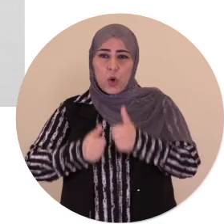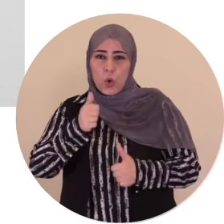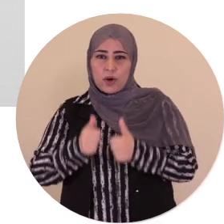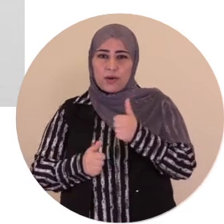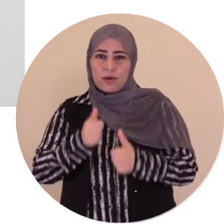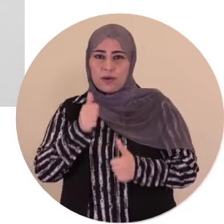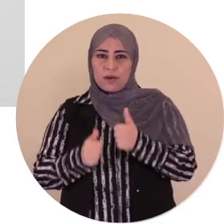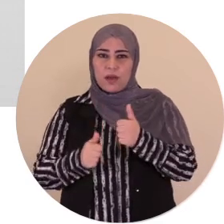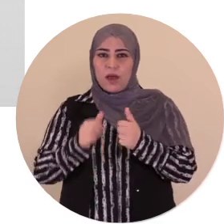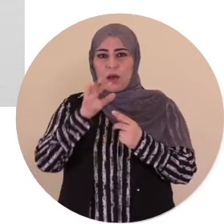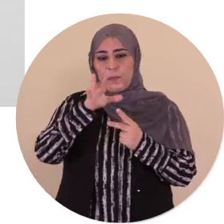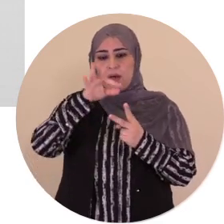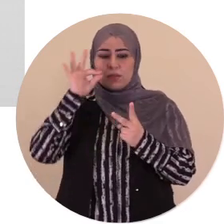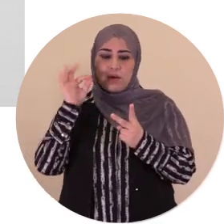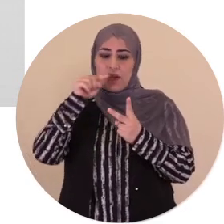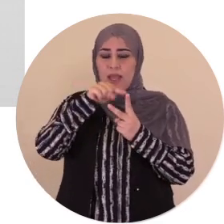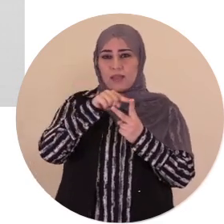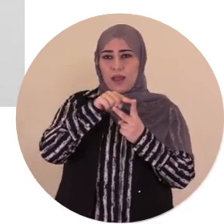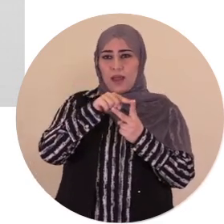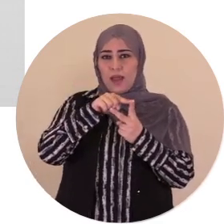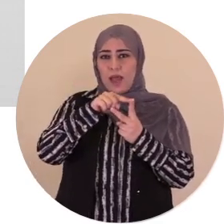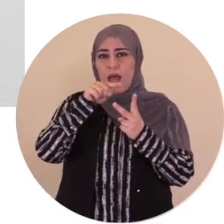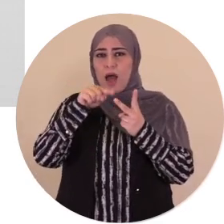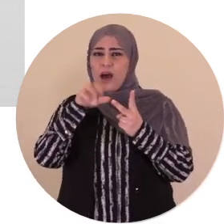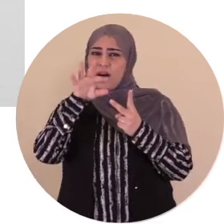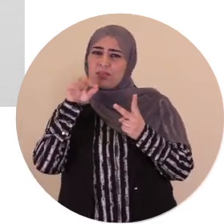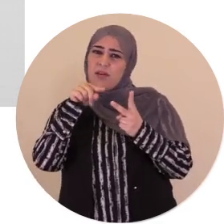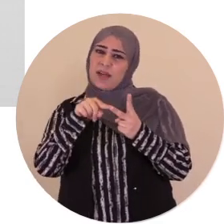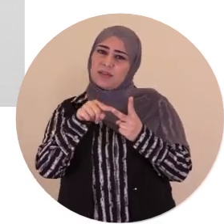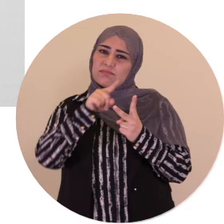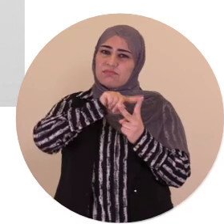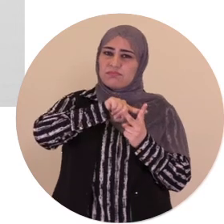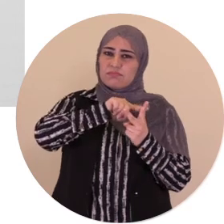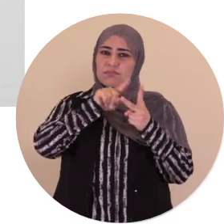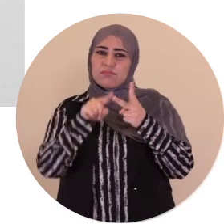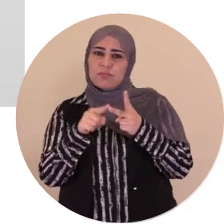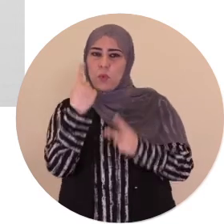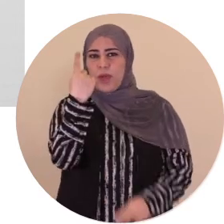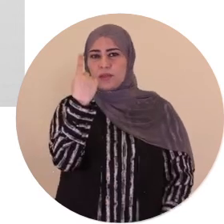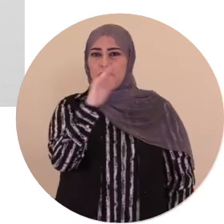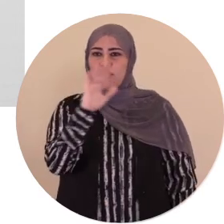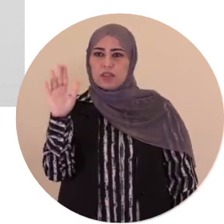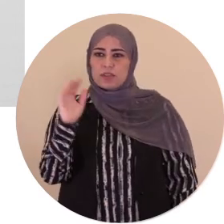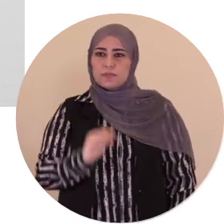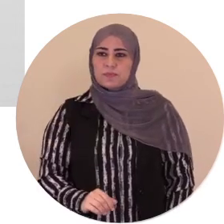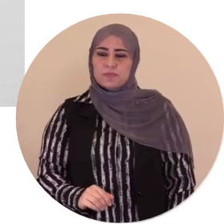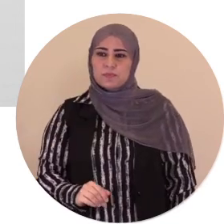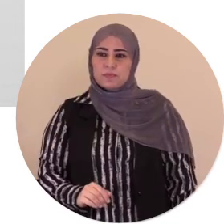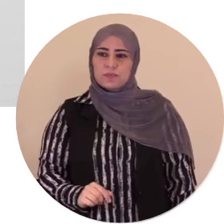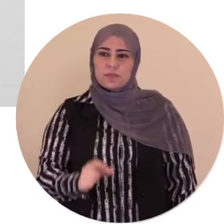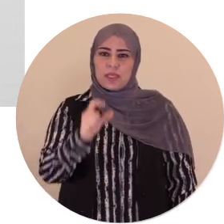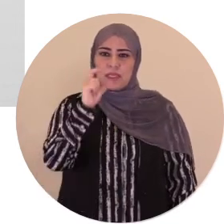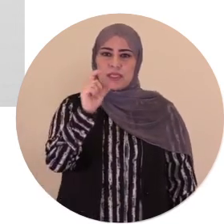for you. You can study in Kuwait, you can study abroad. You can study either in Kuwait or abroad. We have